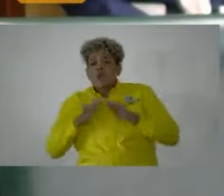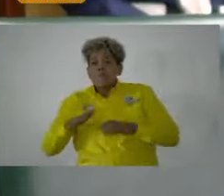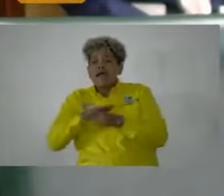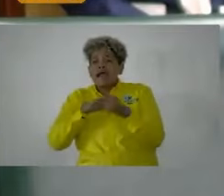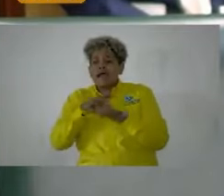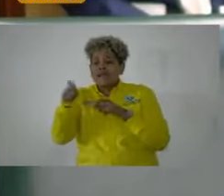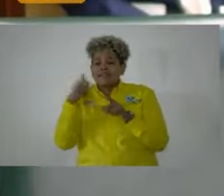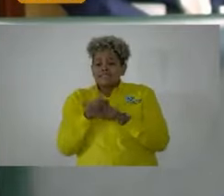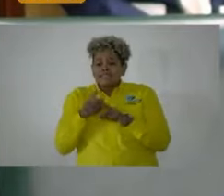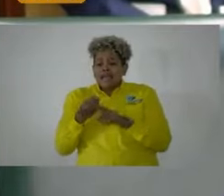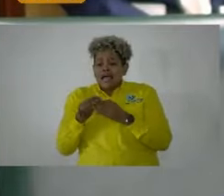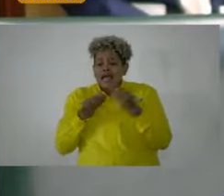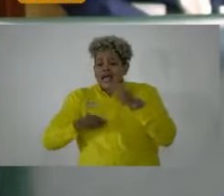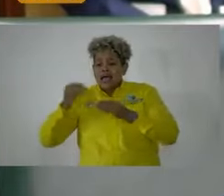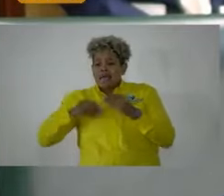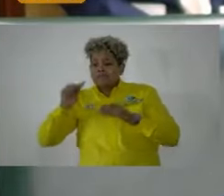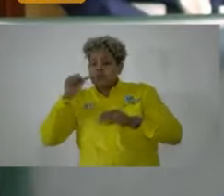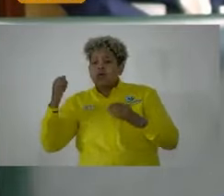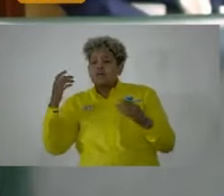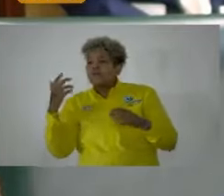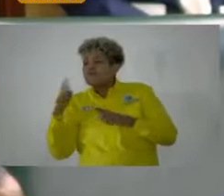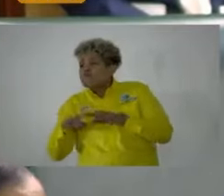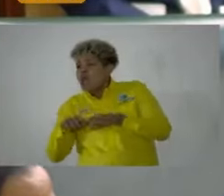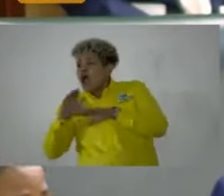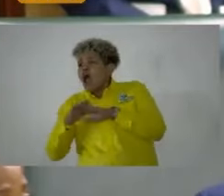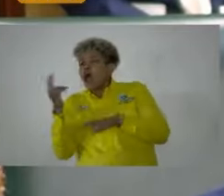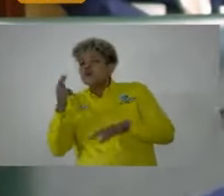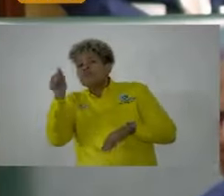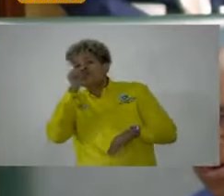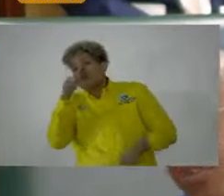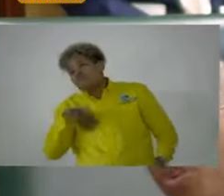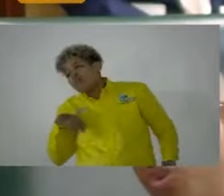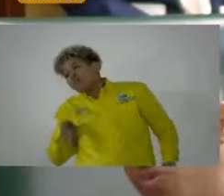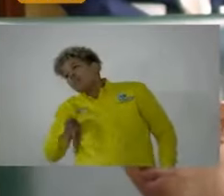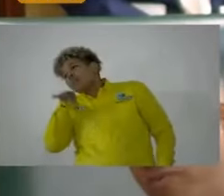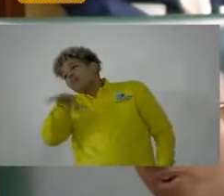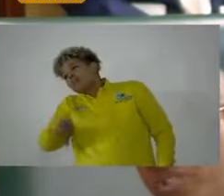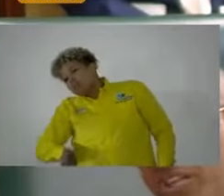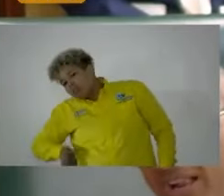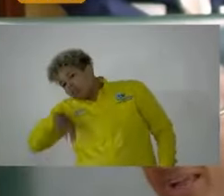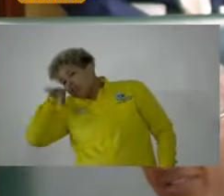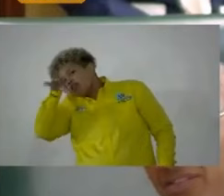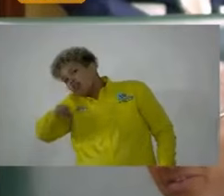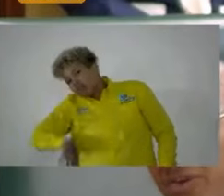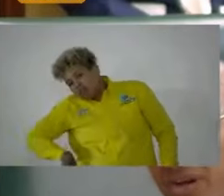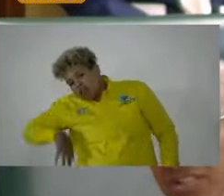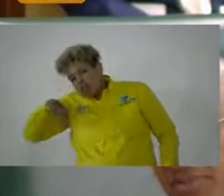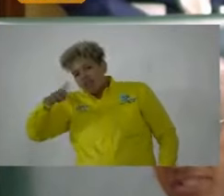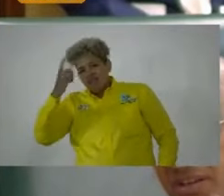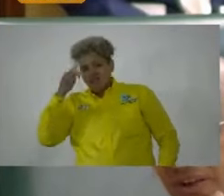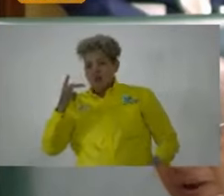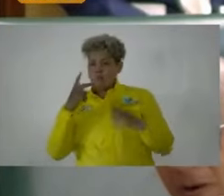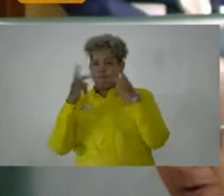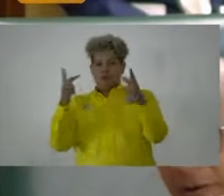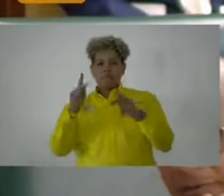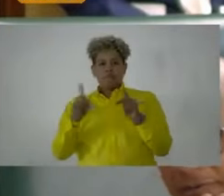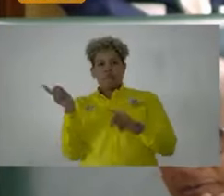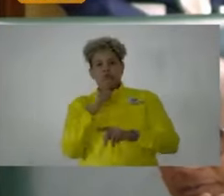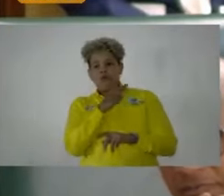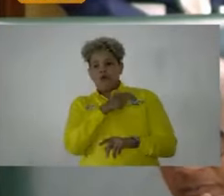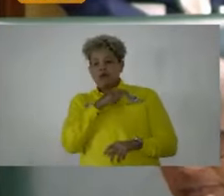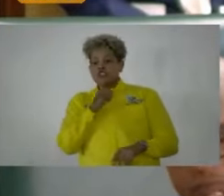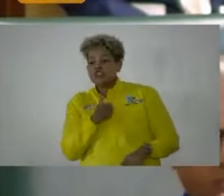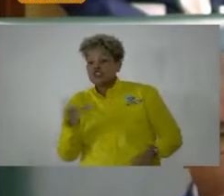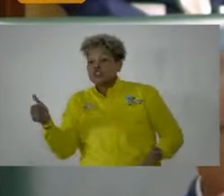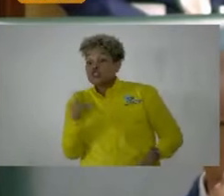an economically unsound reliance on using private facilities for public patients, transported in scarcely